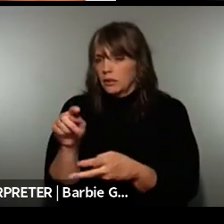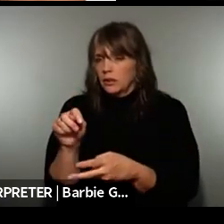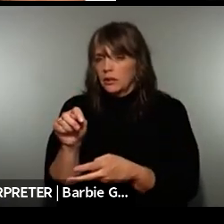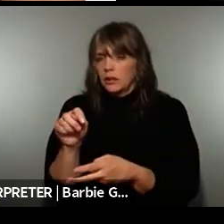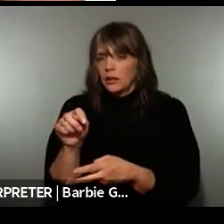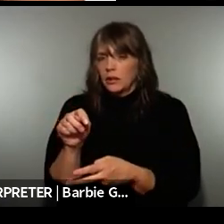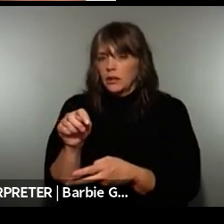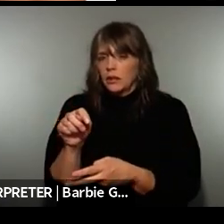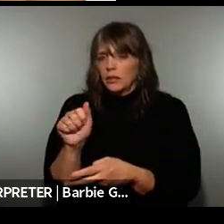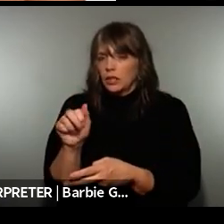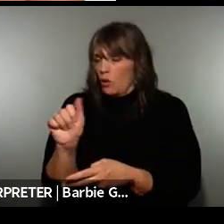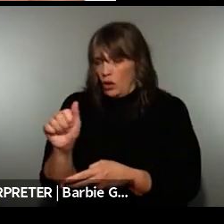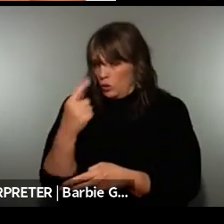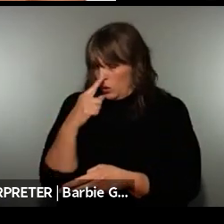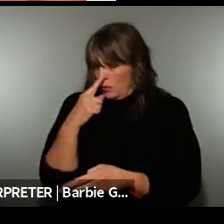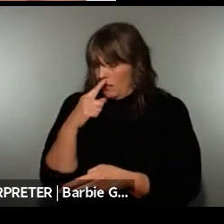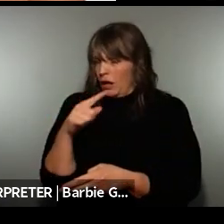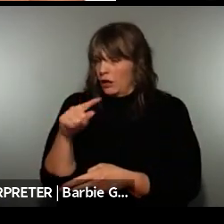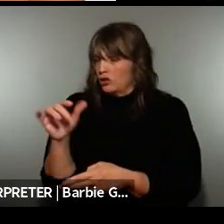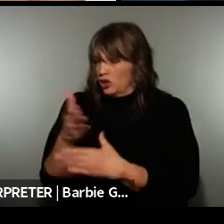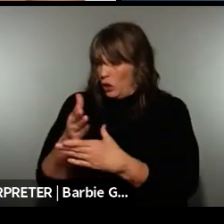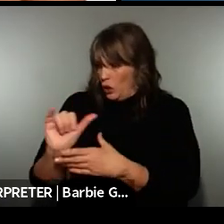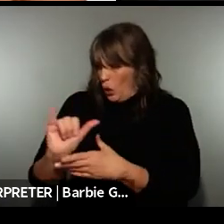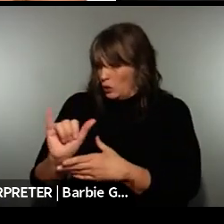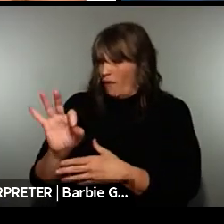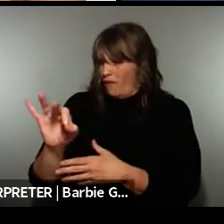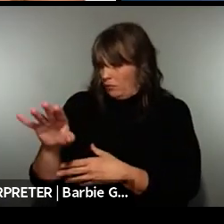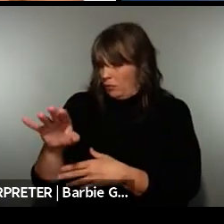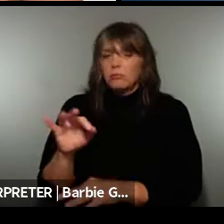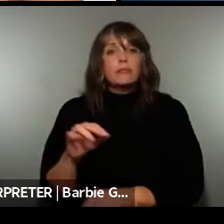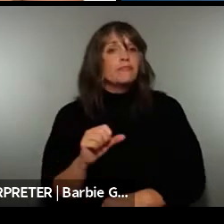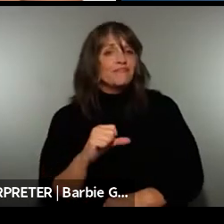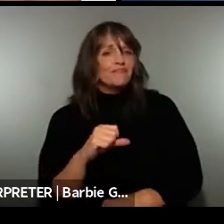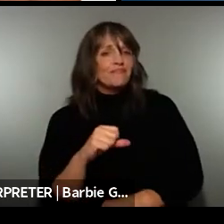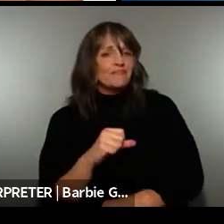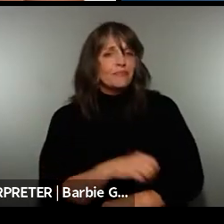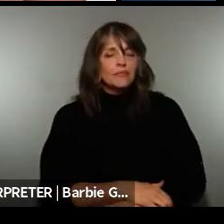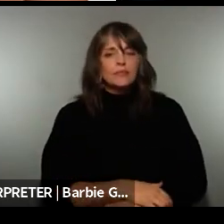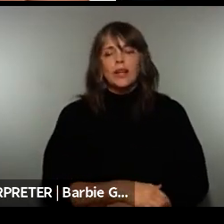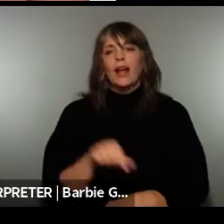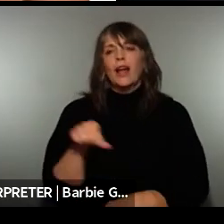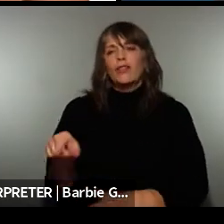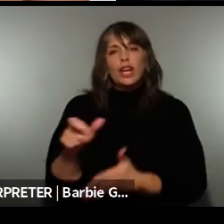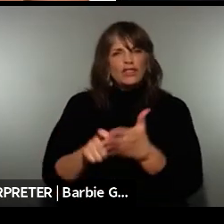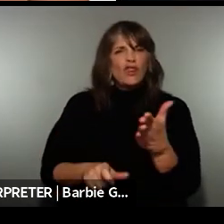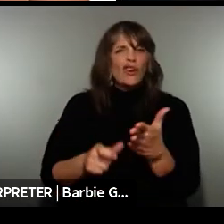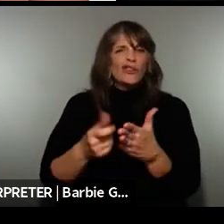it on Facebook. It's a few years old, but what I love about it is it really,